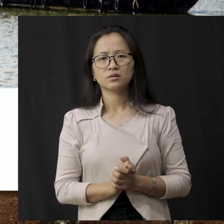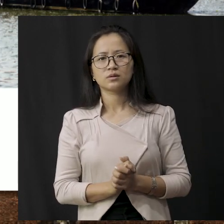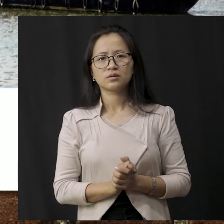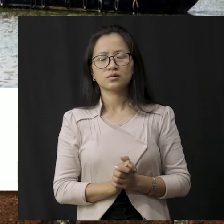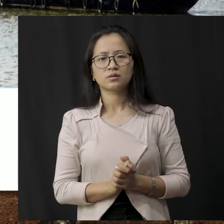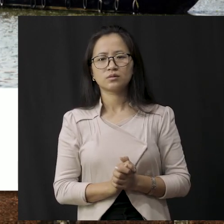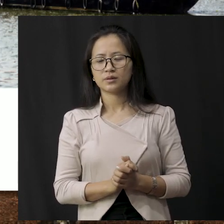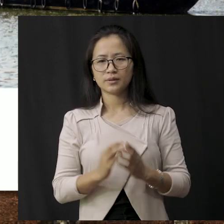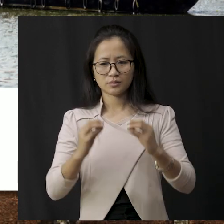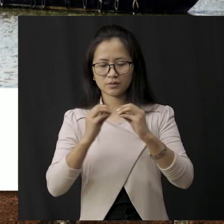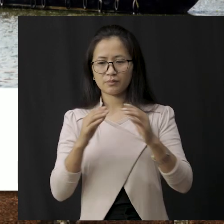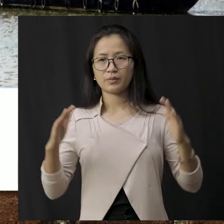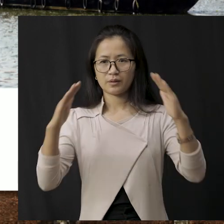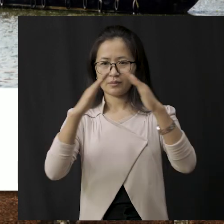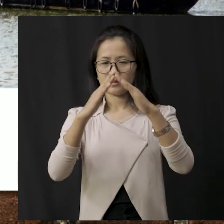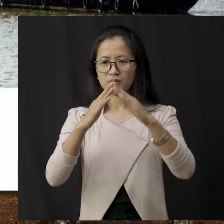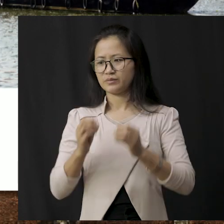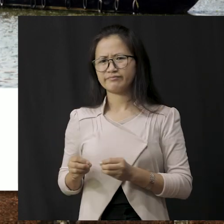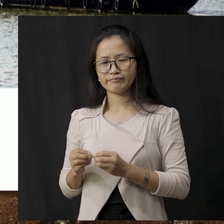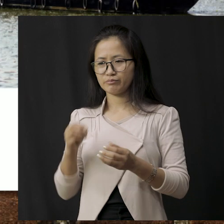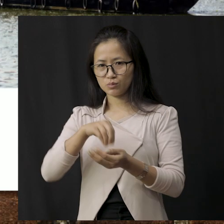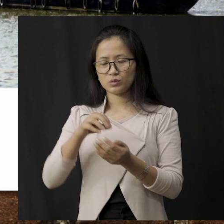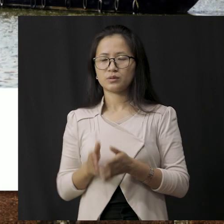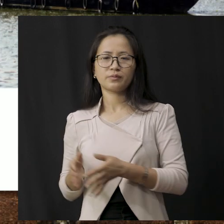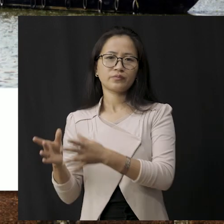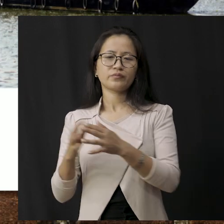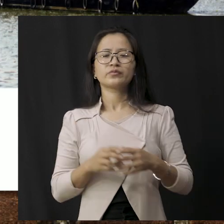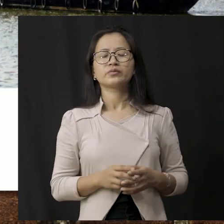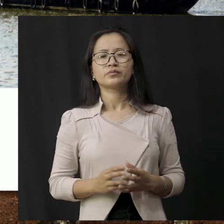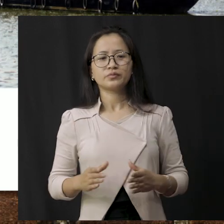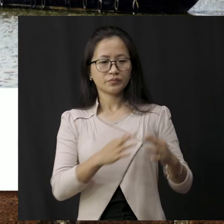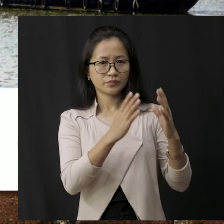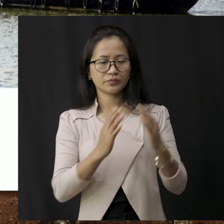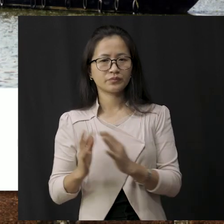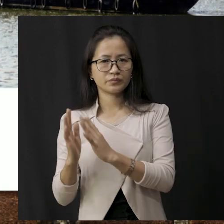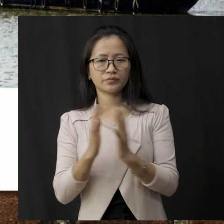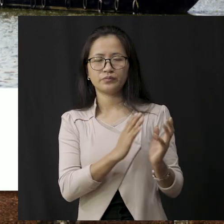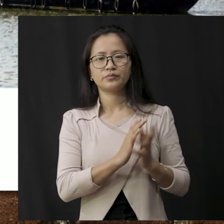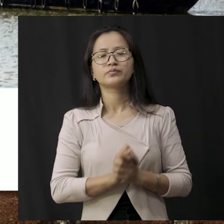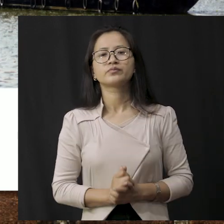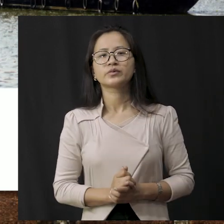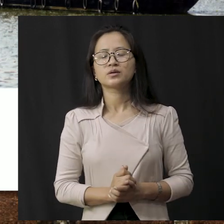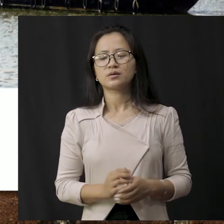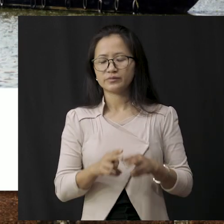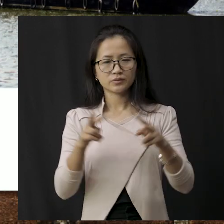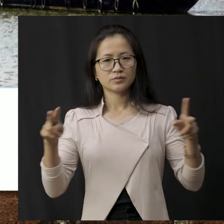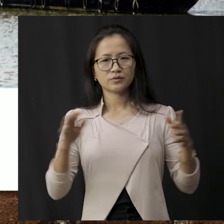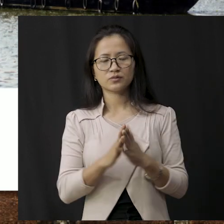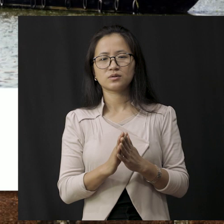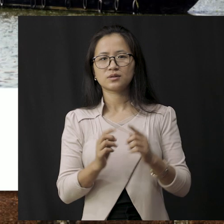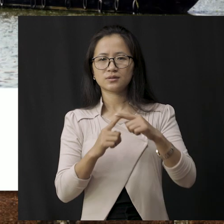as a bungalow. Those are also different types of house. And another different type of houses are a tin house